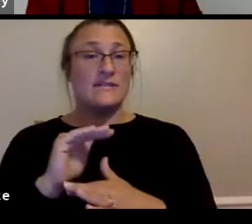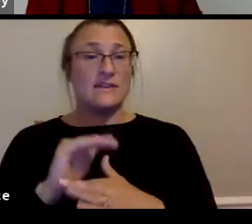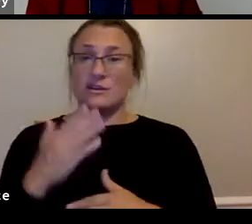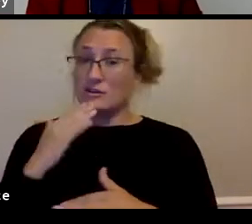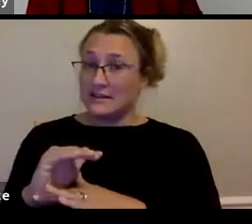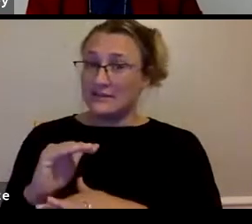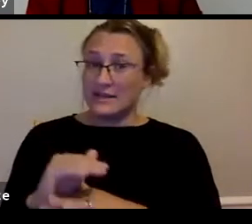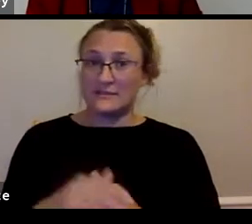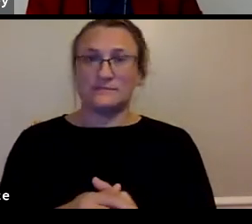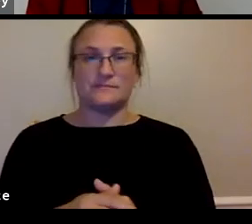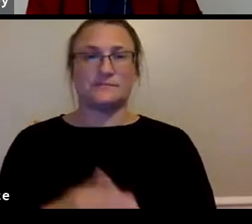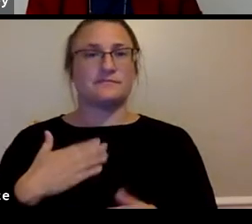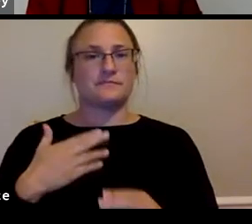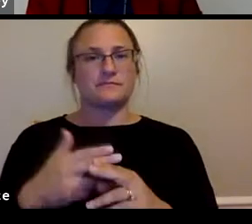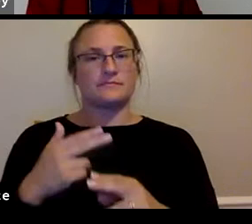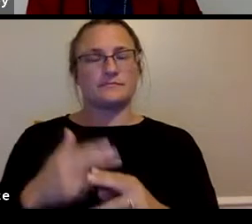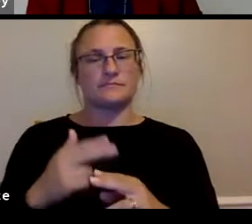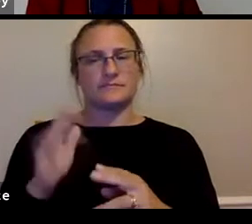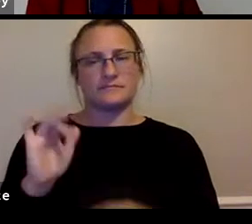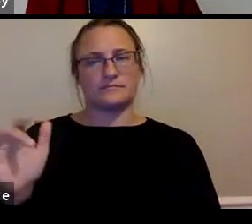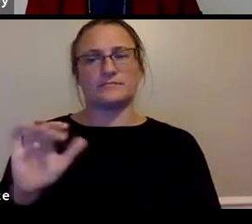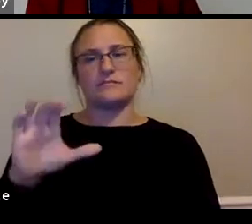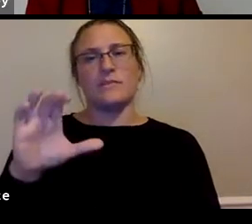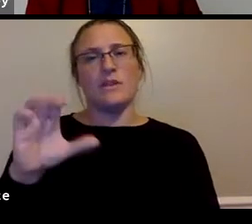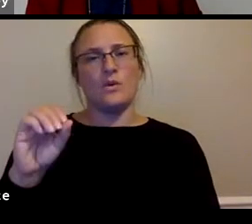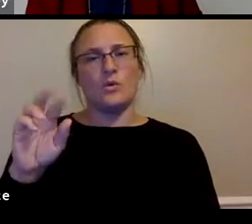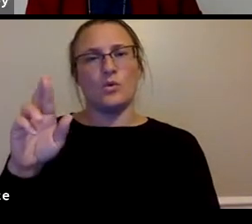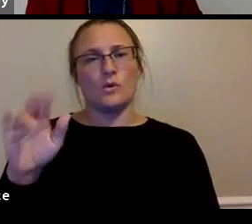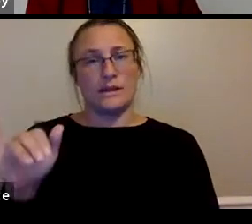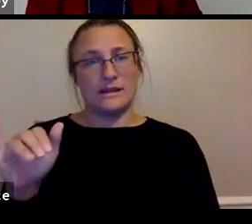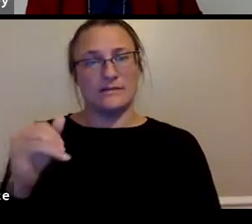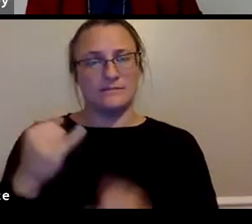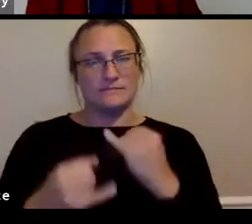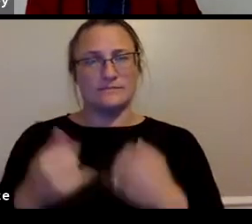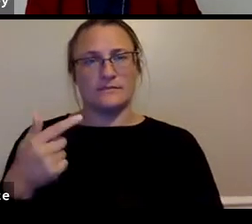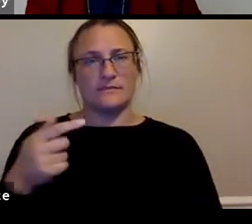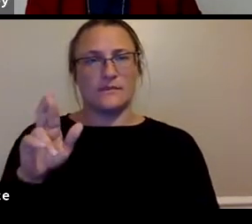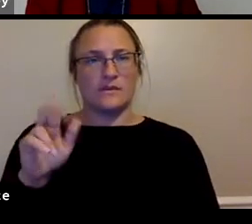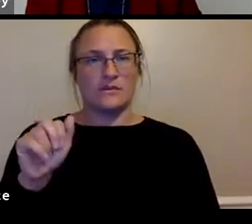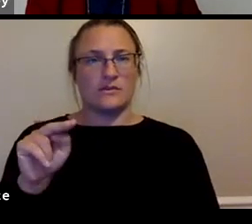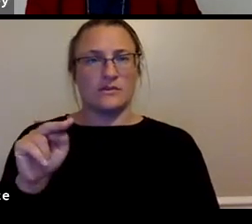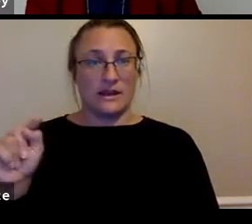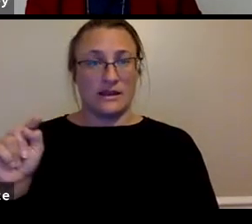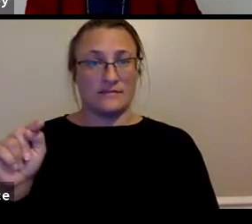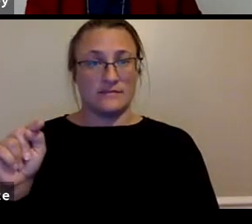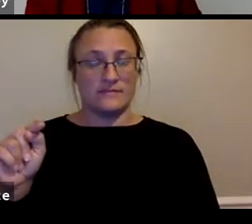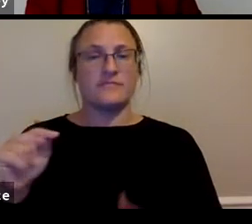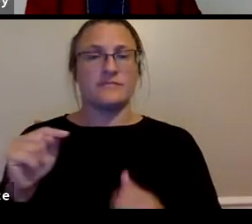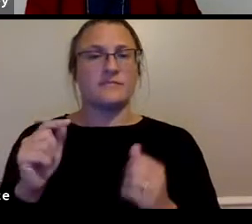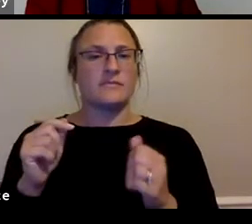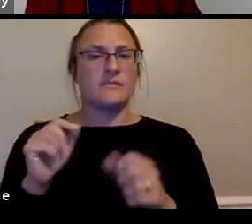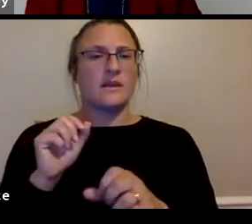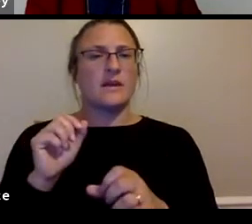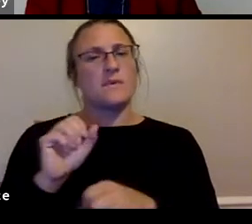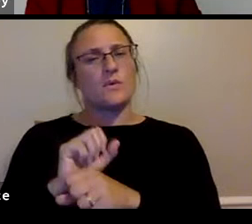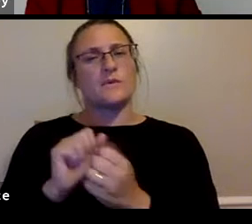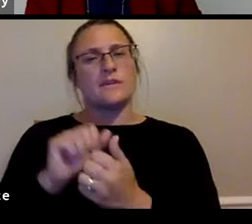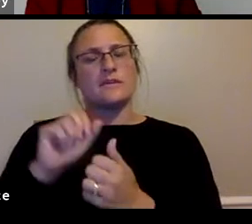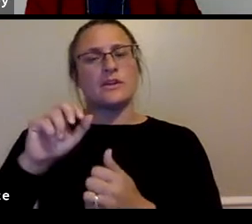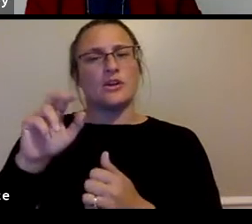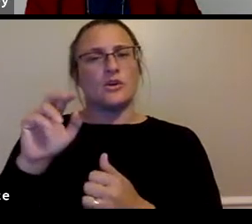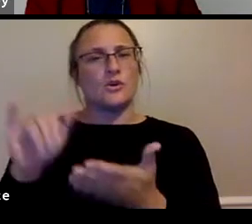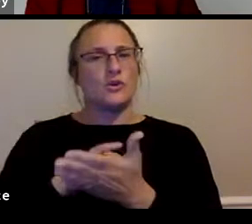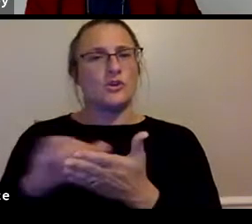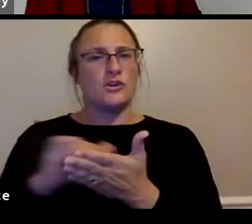evening. My name is Corey Grant, spelled C-O-R-Y-G-R-A-N-T. I'm with the New York State Laborers, Nice